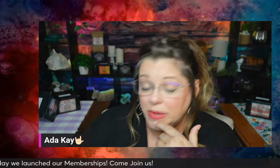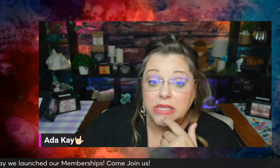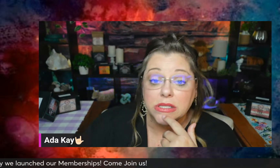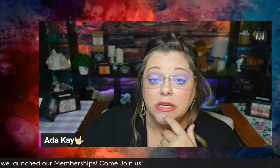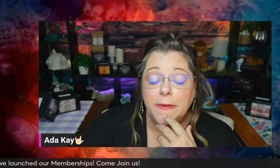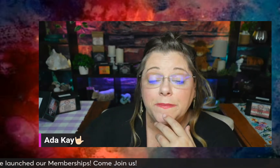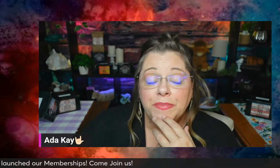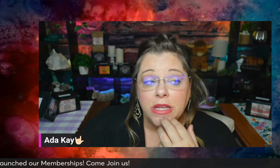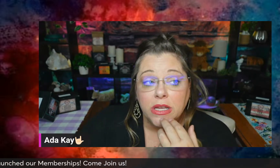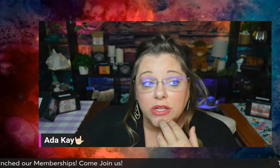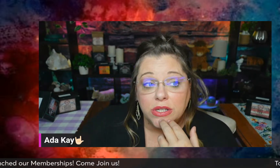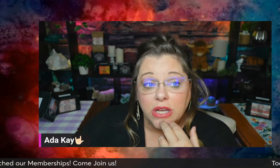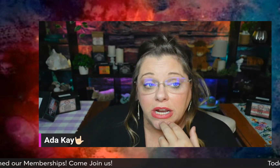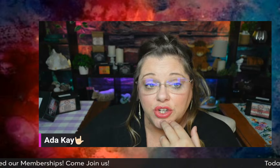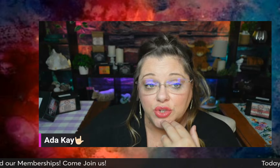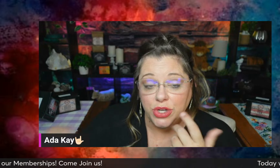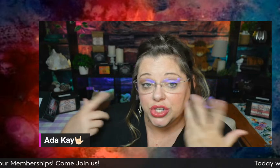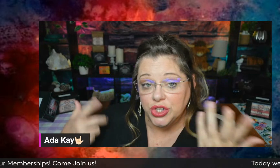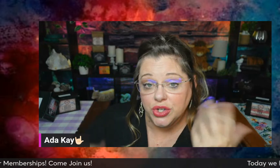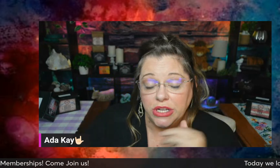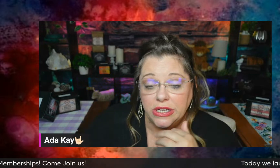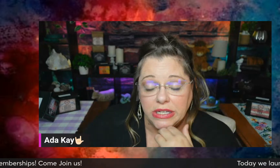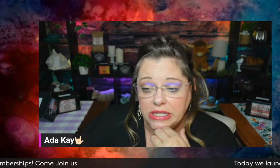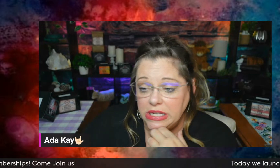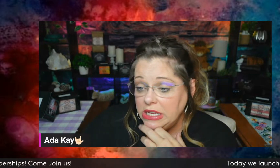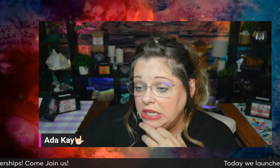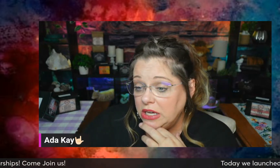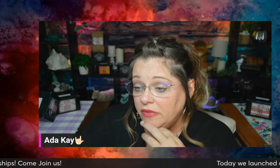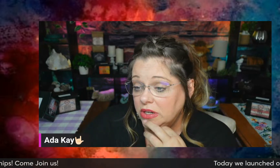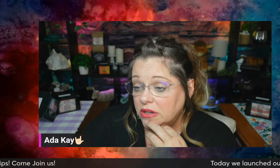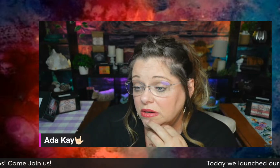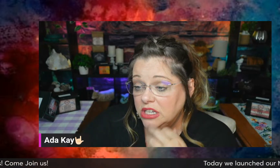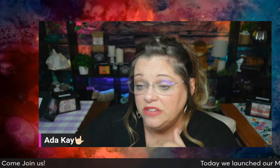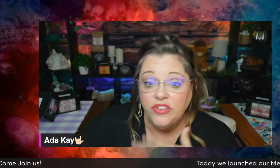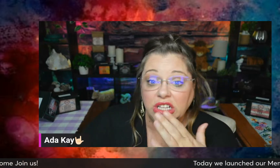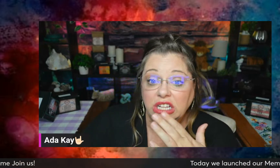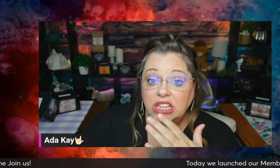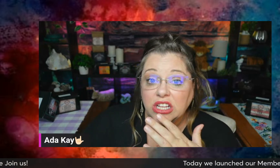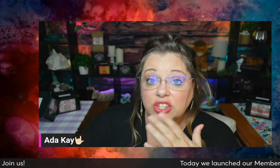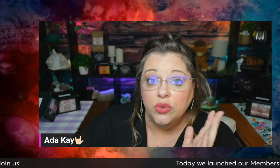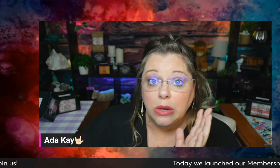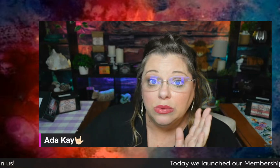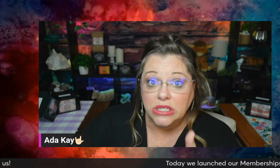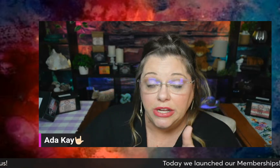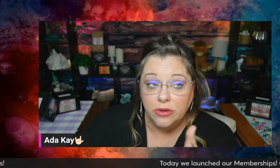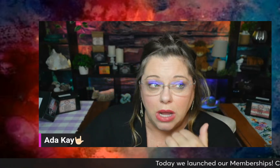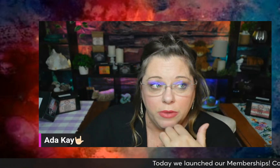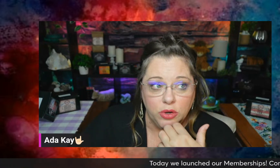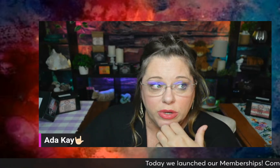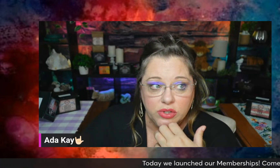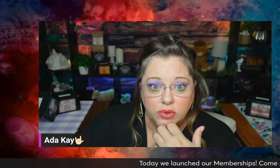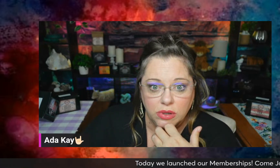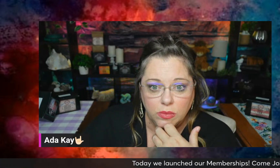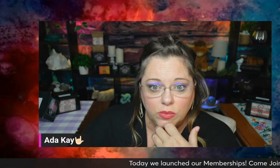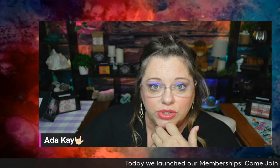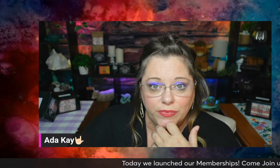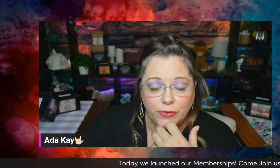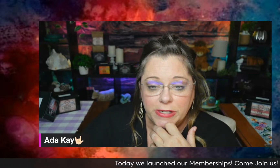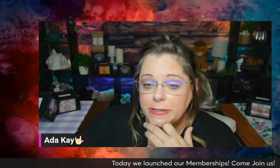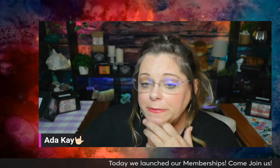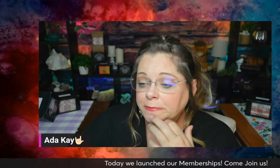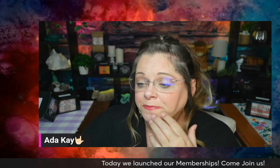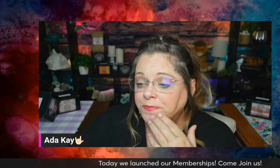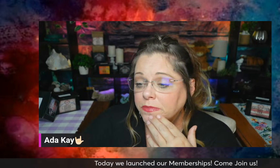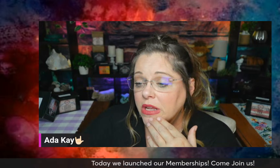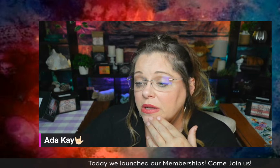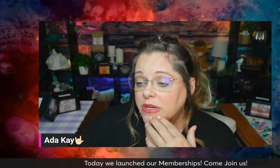feeling the best. And I just reached and took it, didn't think anything of it. Didn't feel anything. 2 hours later, I'm in a restaurant with some